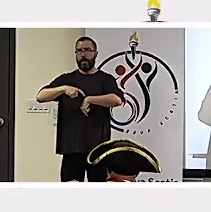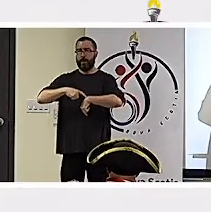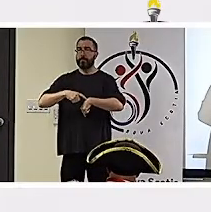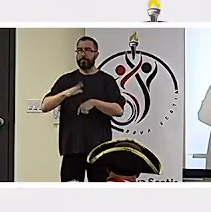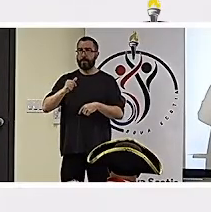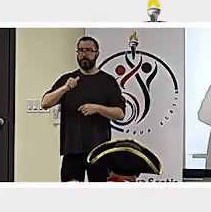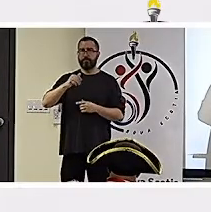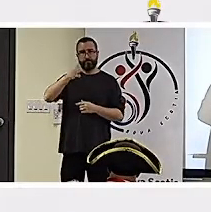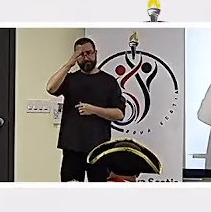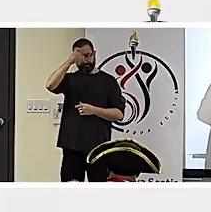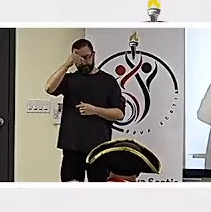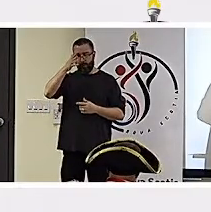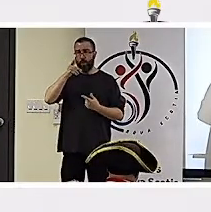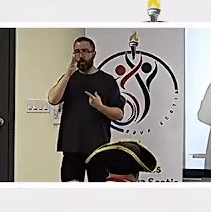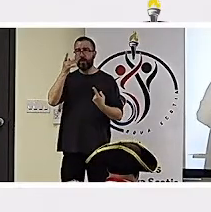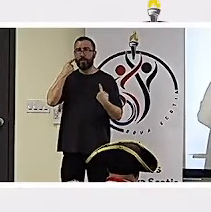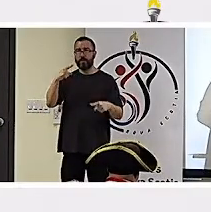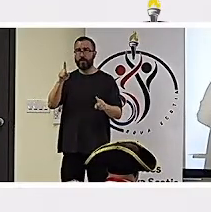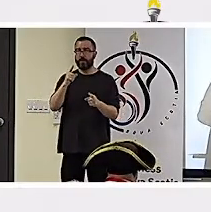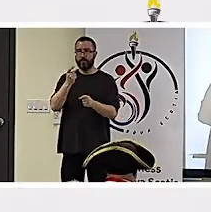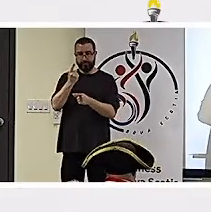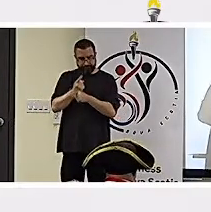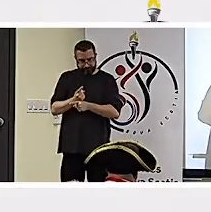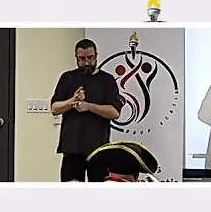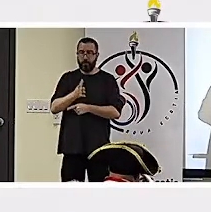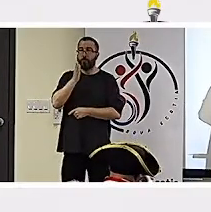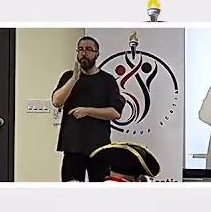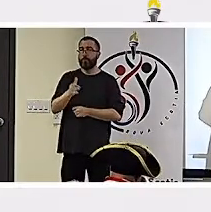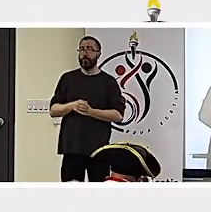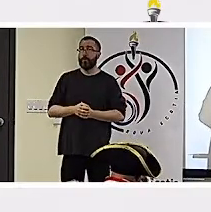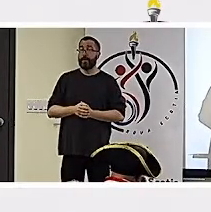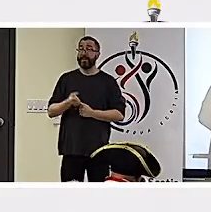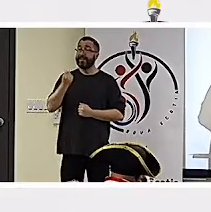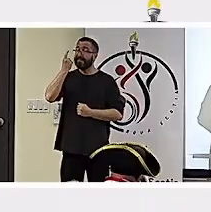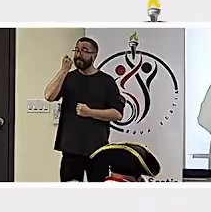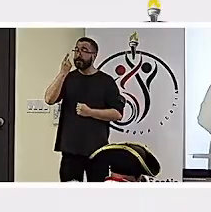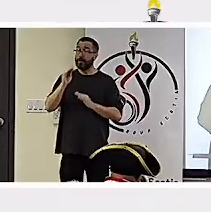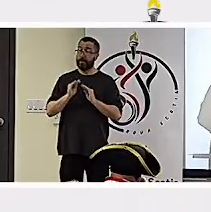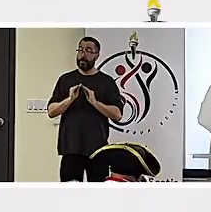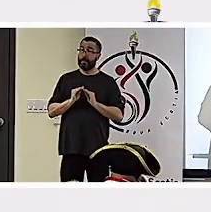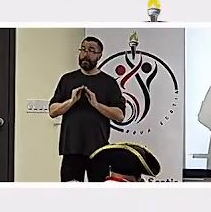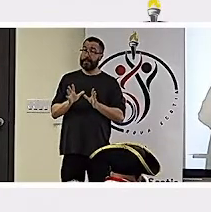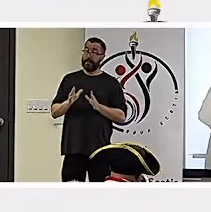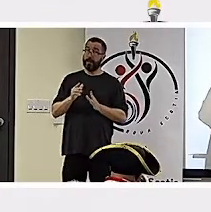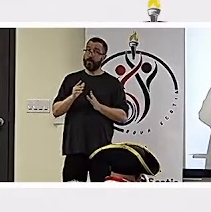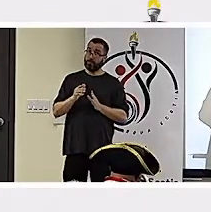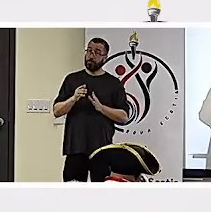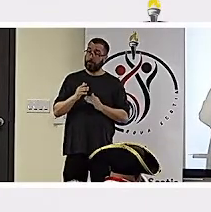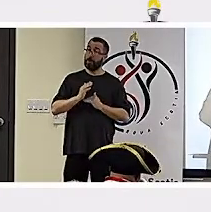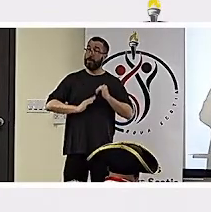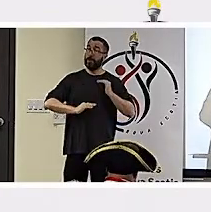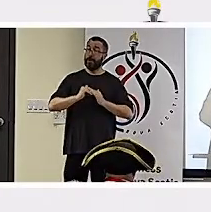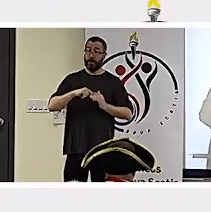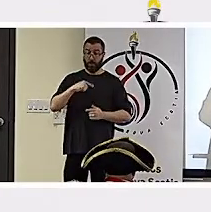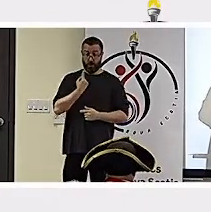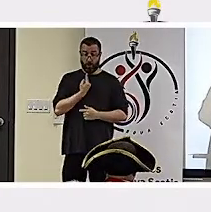right. What's clear, and frankly a great comfort, is that we don't have to do this